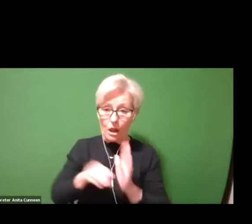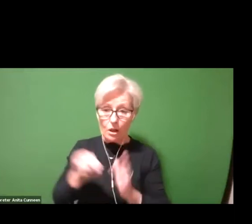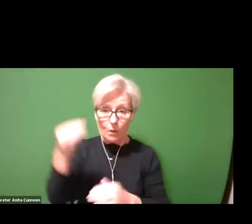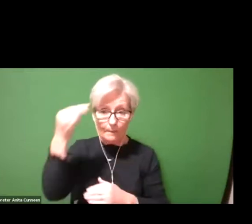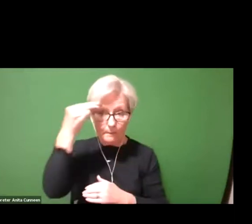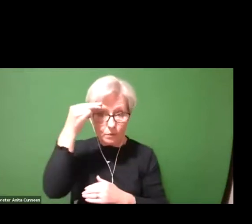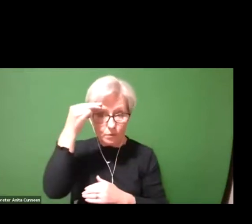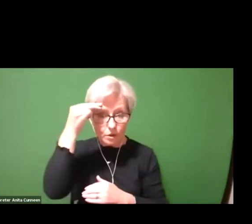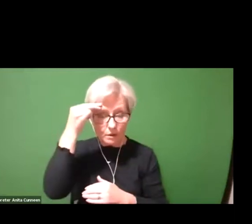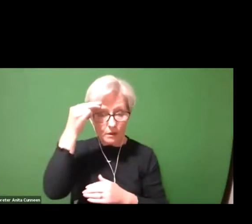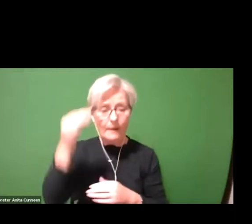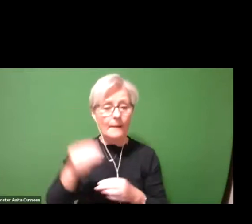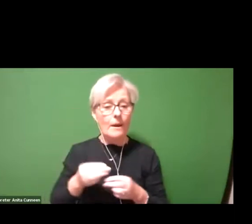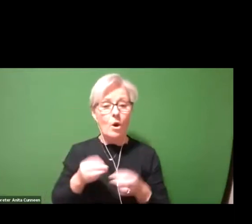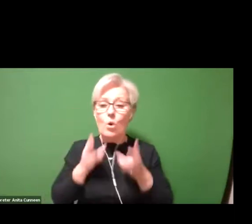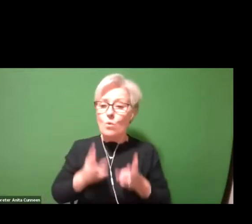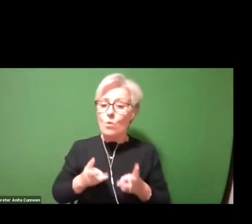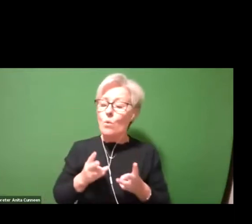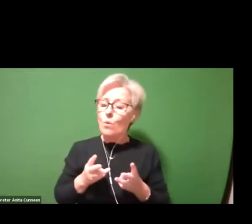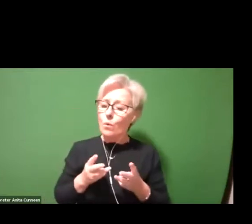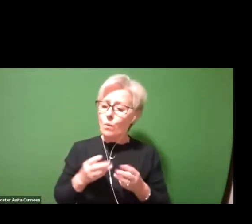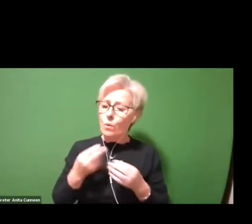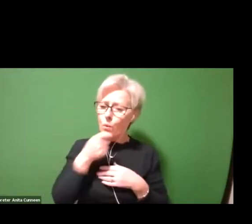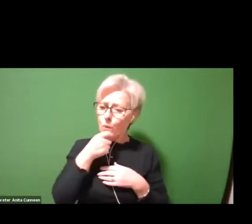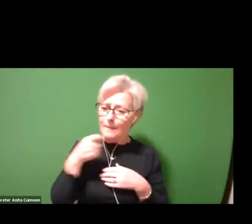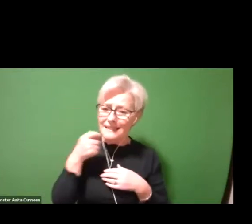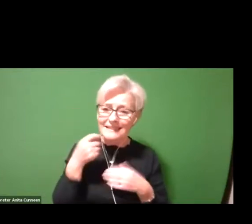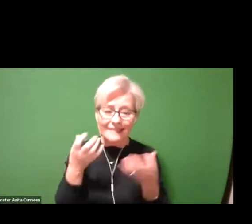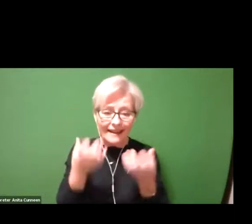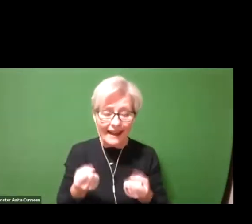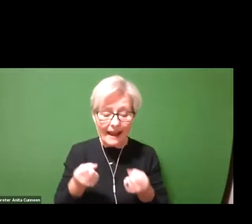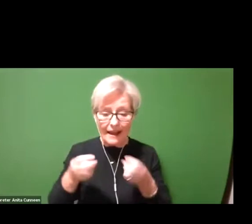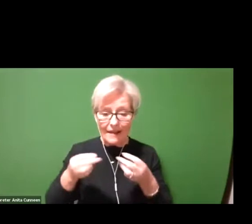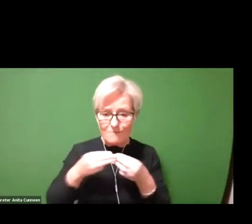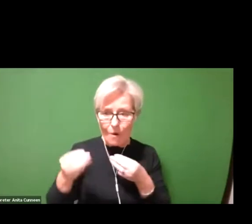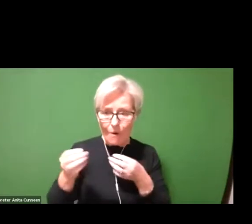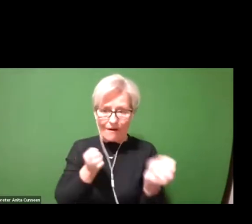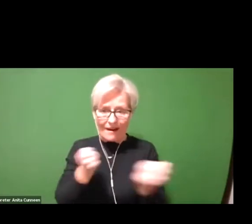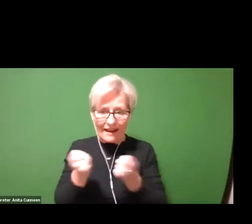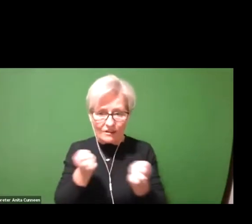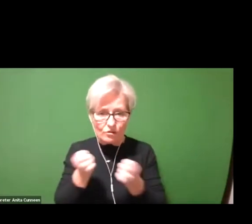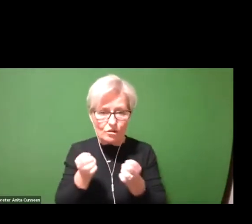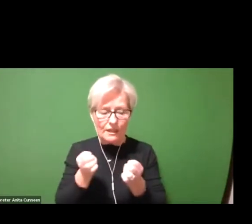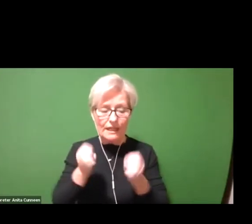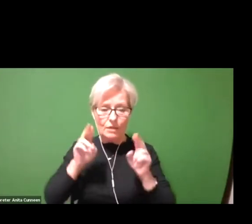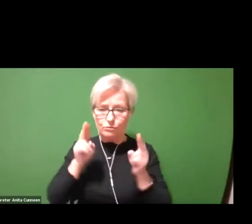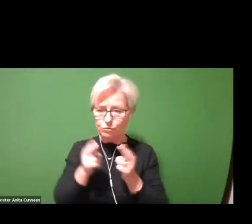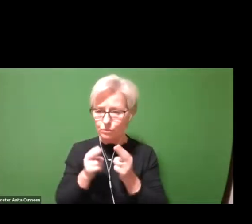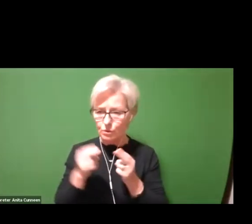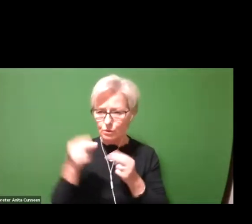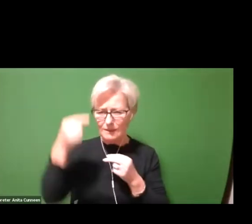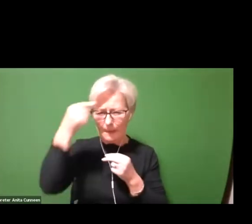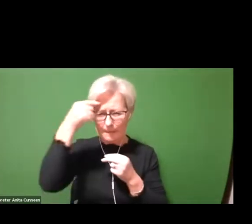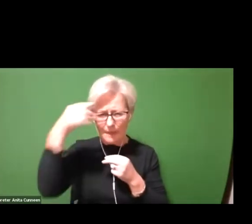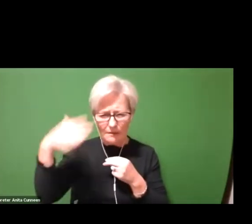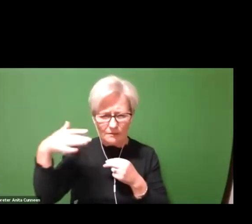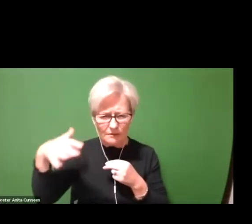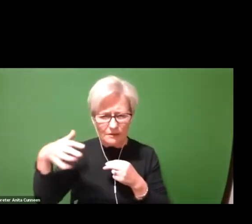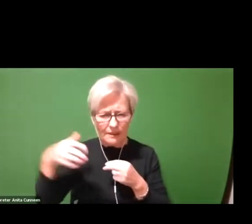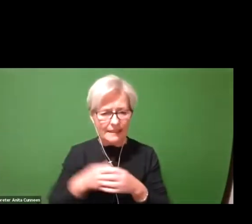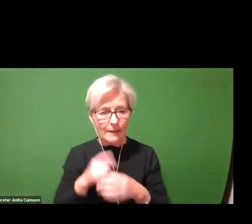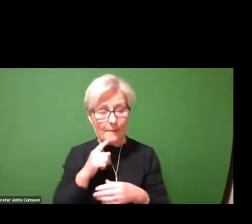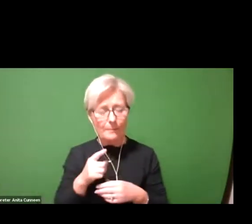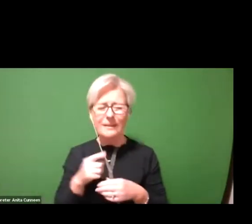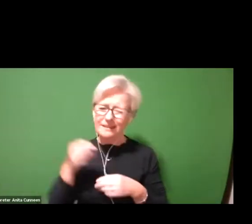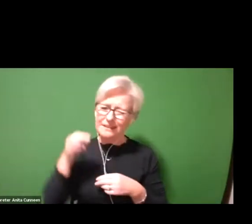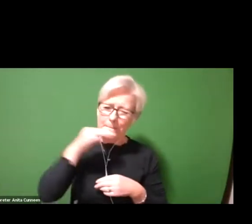report more energy, reduced aches and pains. It can often help with migraines, which do tend to become more common around the time of menopause. But it is important